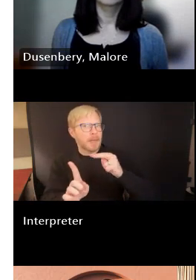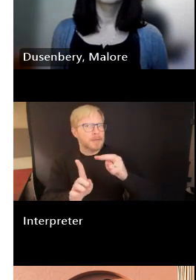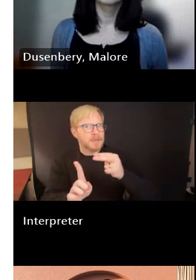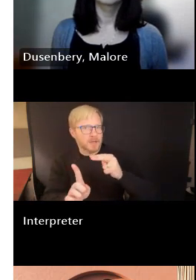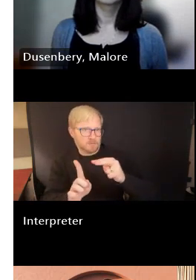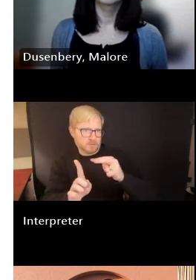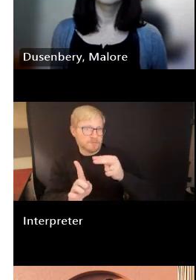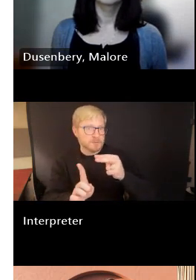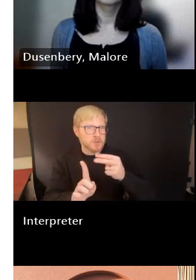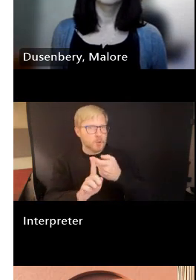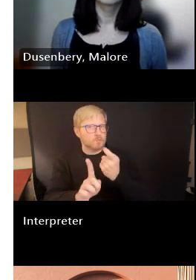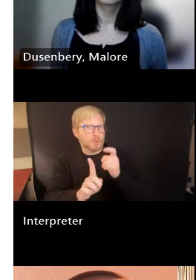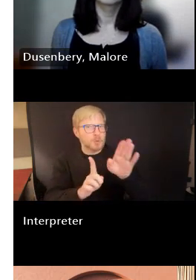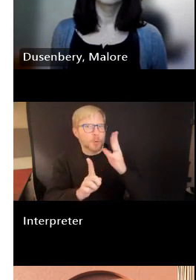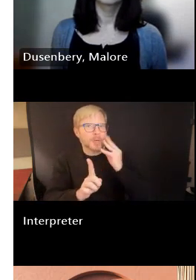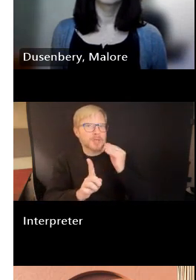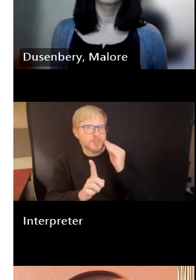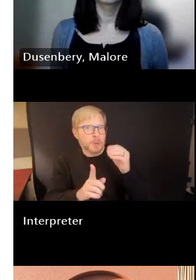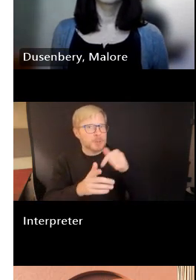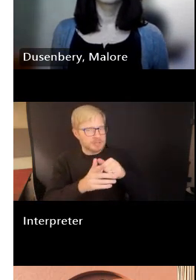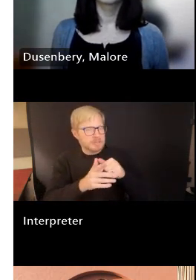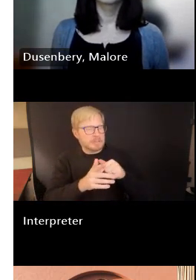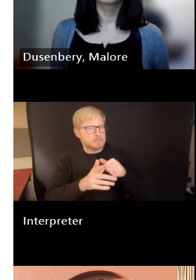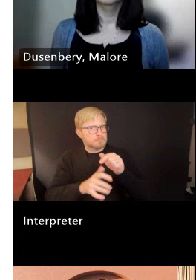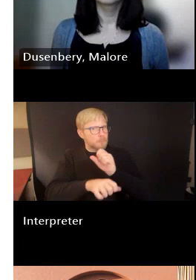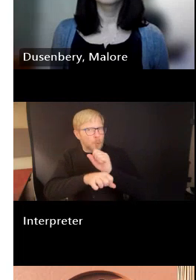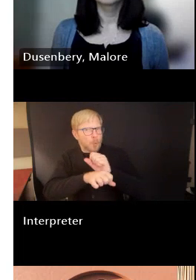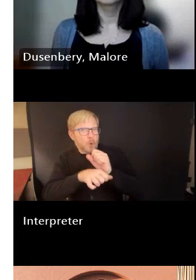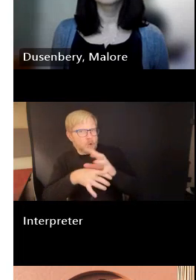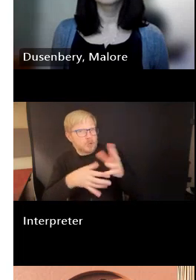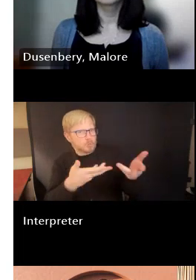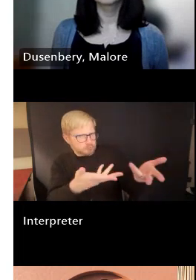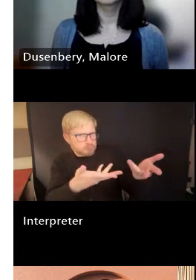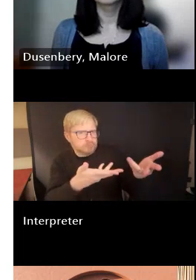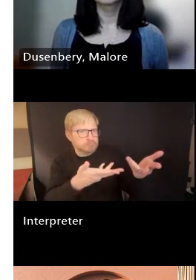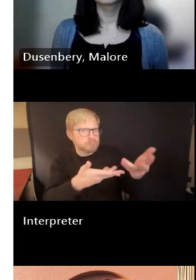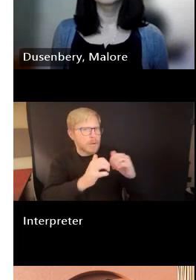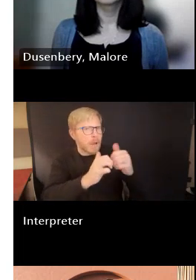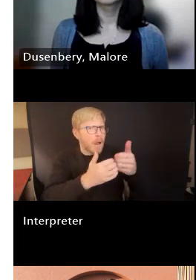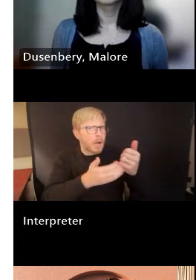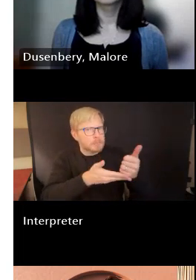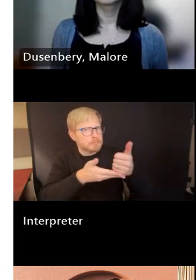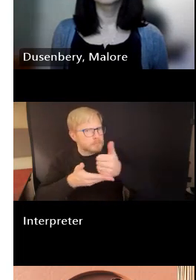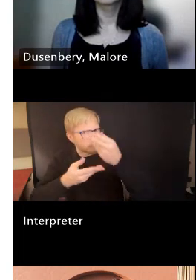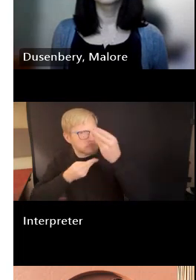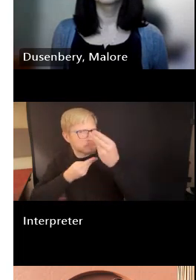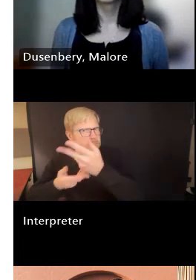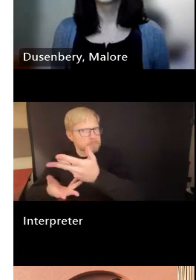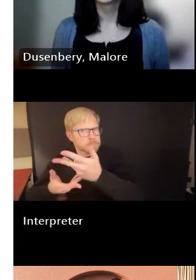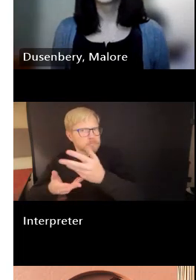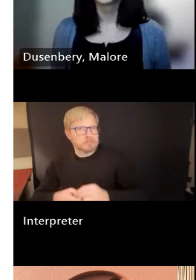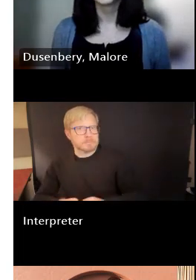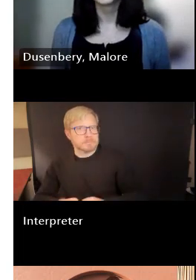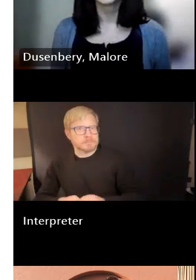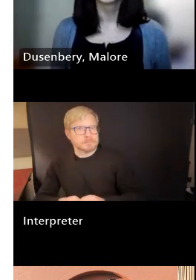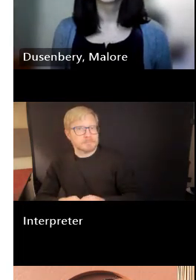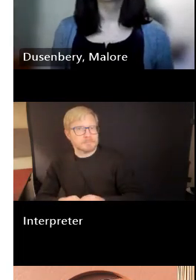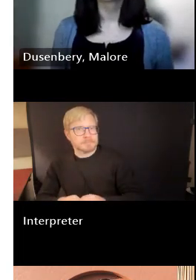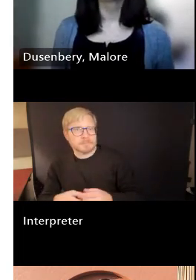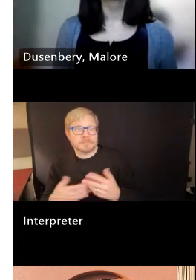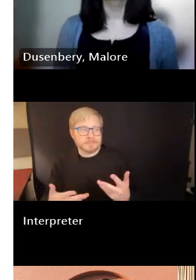experience of working in the field. Oh my goodness.